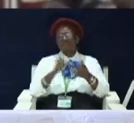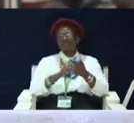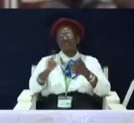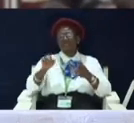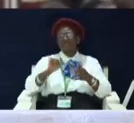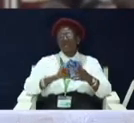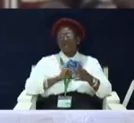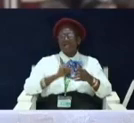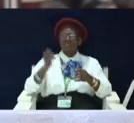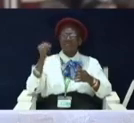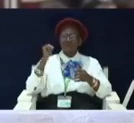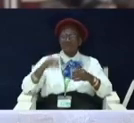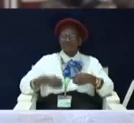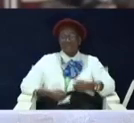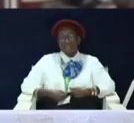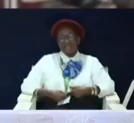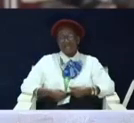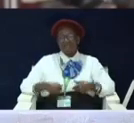tired. So I